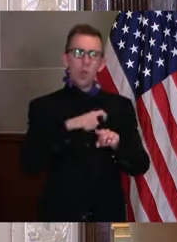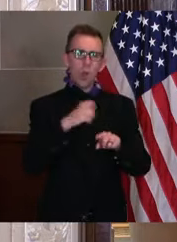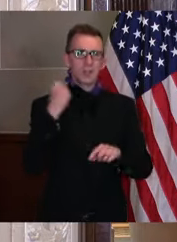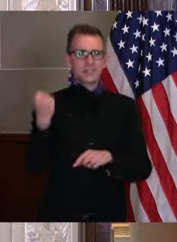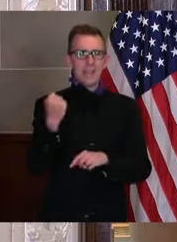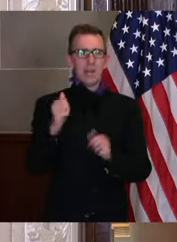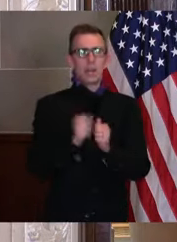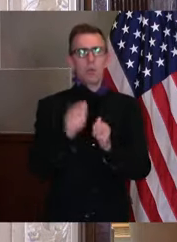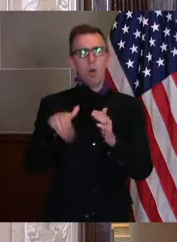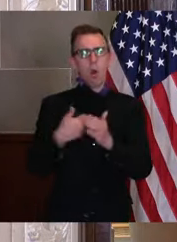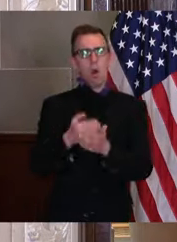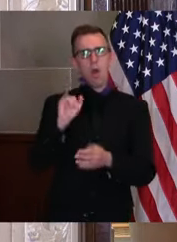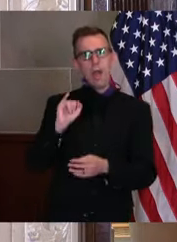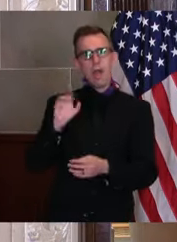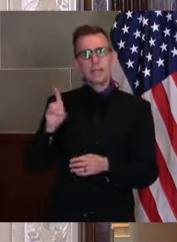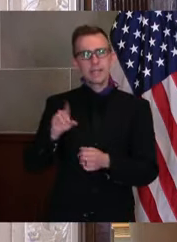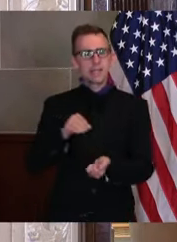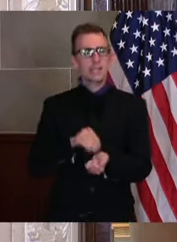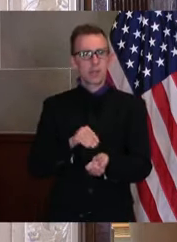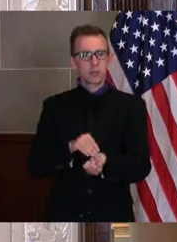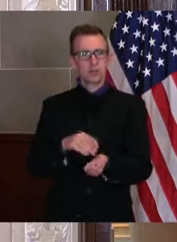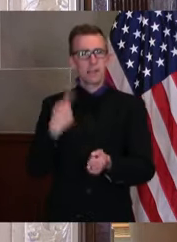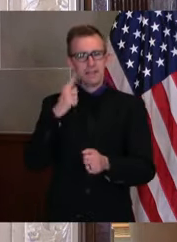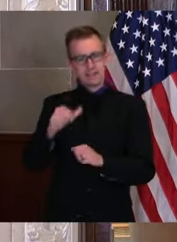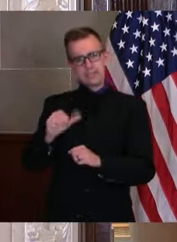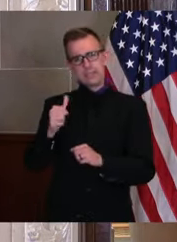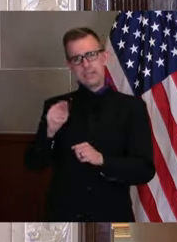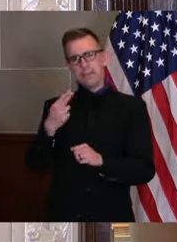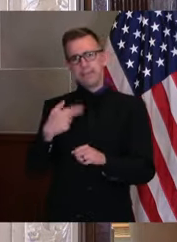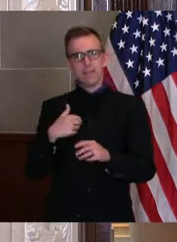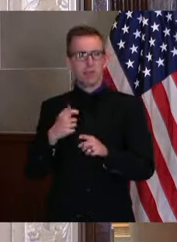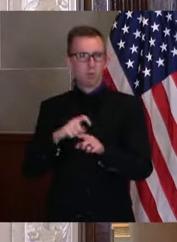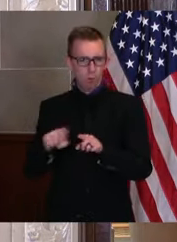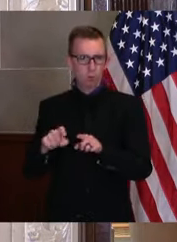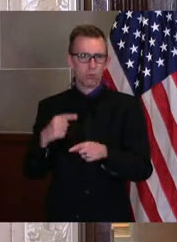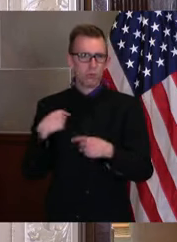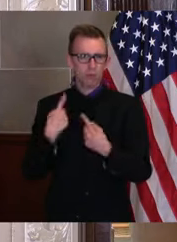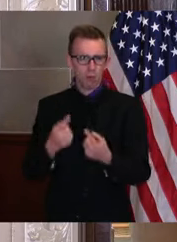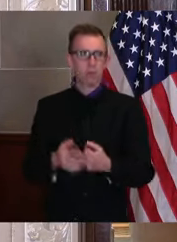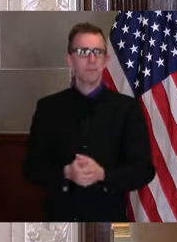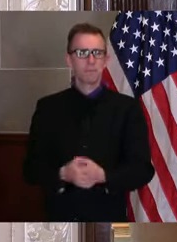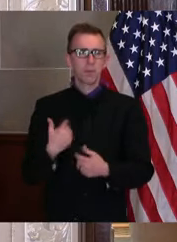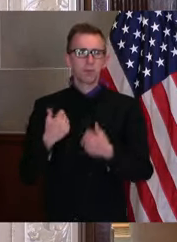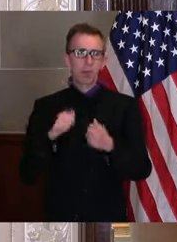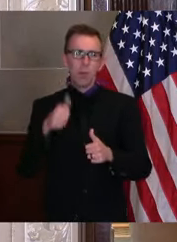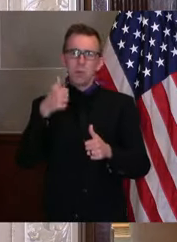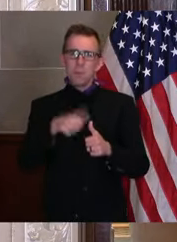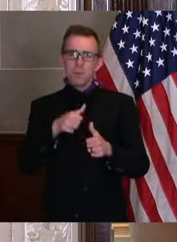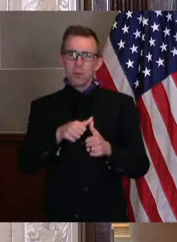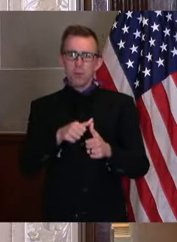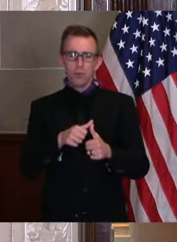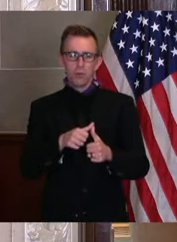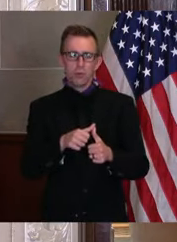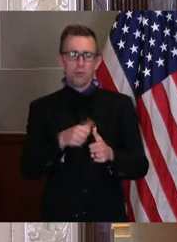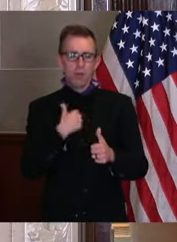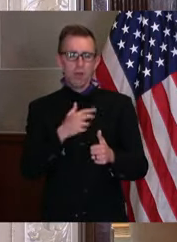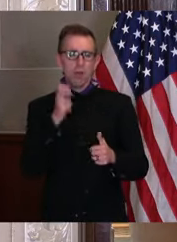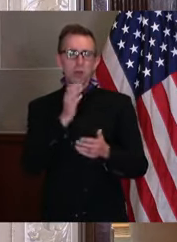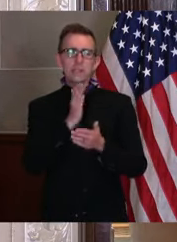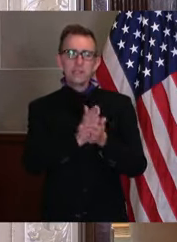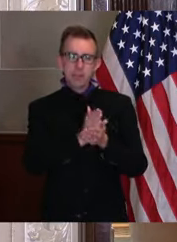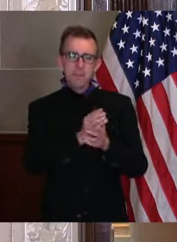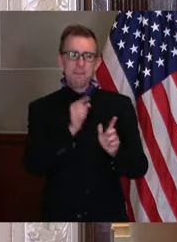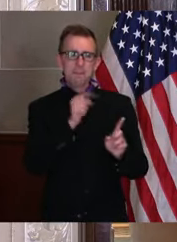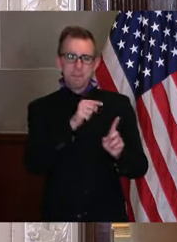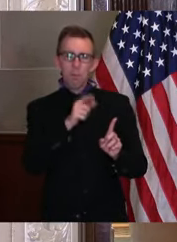the ID doctors. I think that's the 10th one in a row we've had. And I'm trying to remember, anecdotally, there were some cases of people